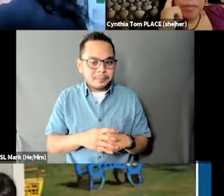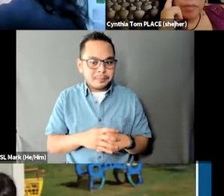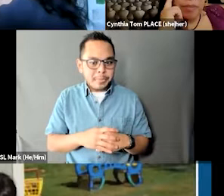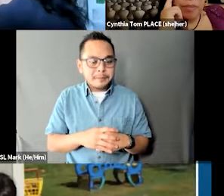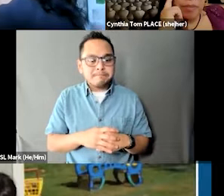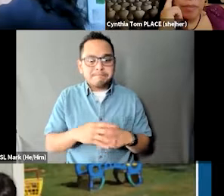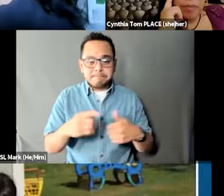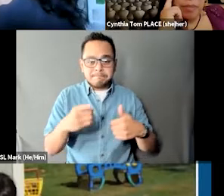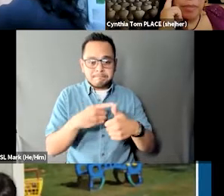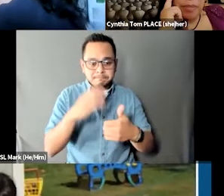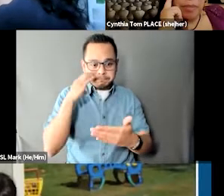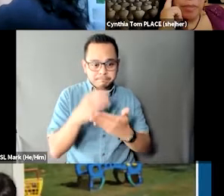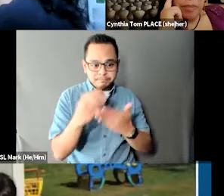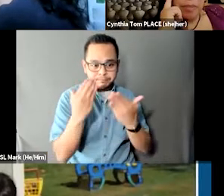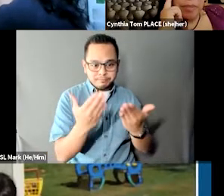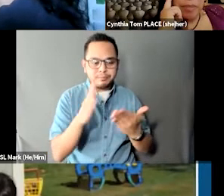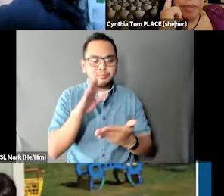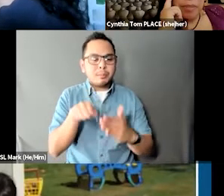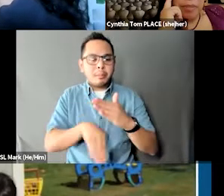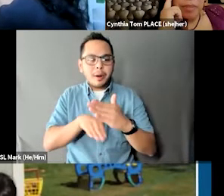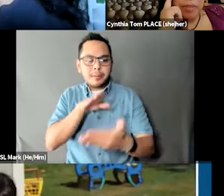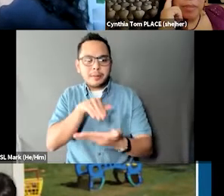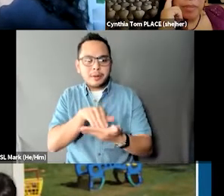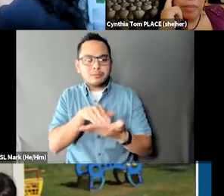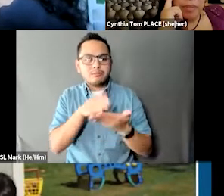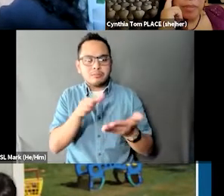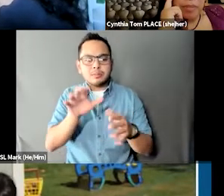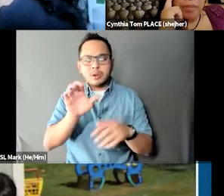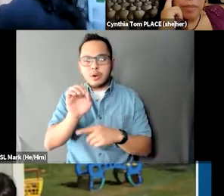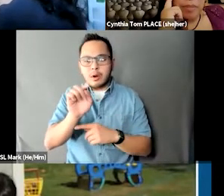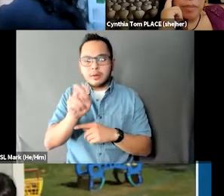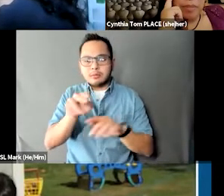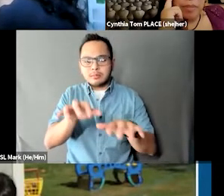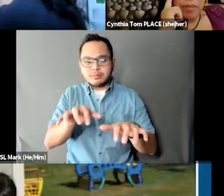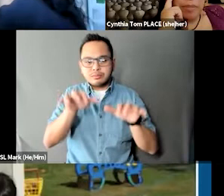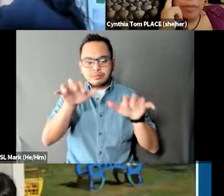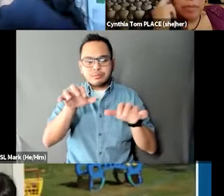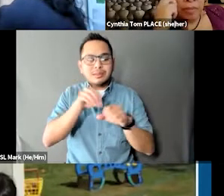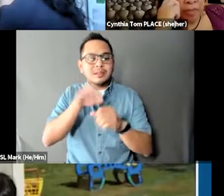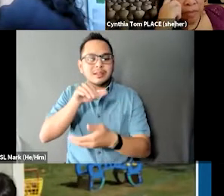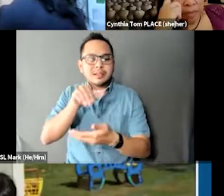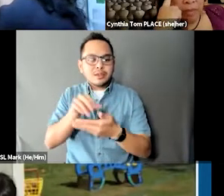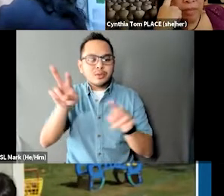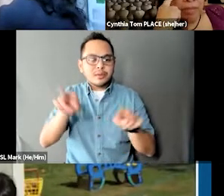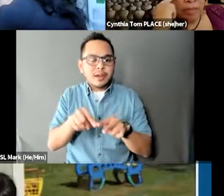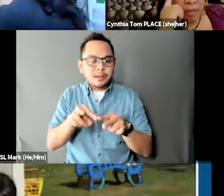In the first image in the bottom middle is a cotton field from the Central Valley with the sunset over